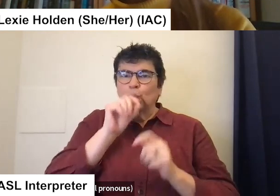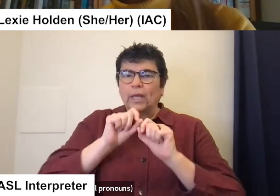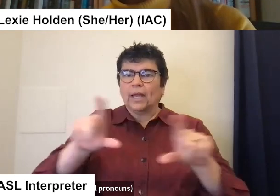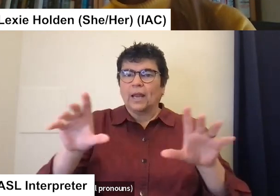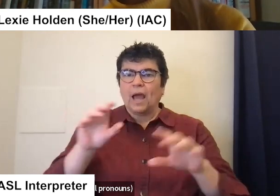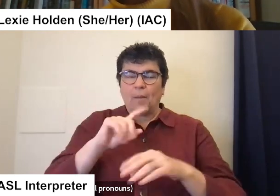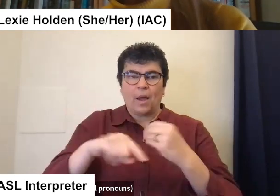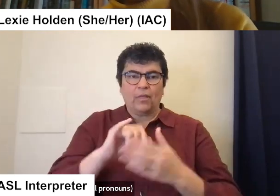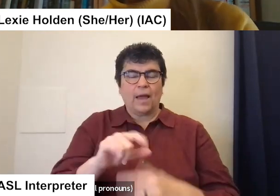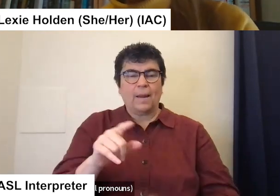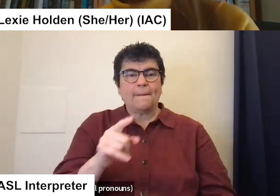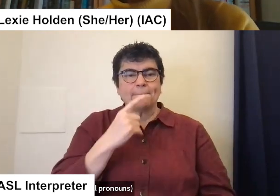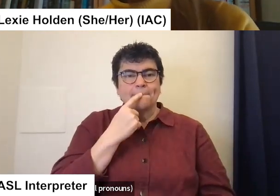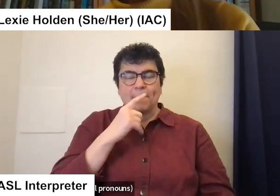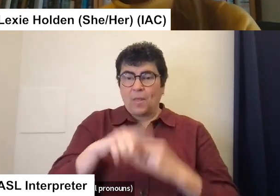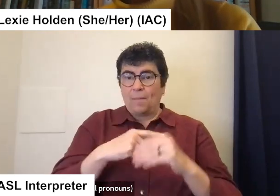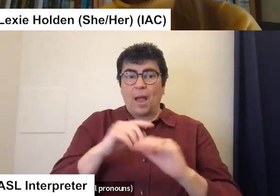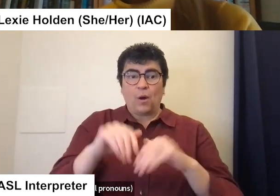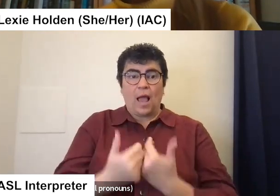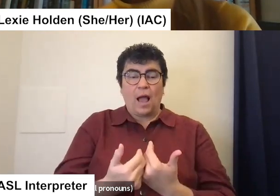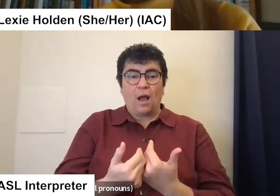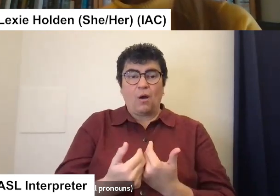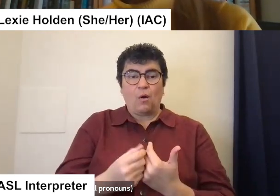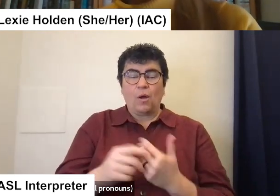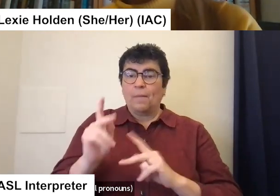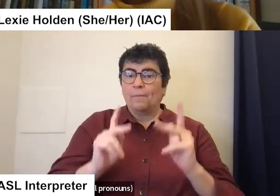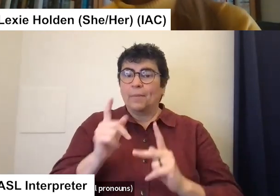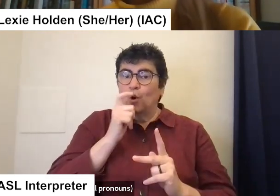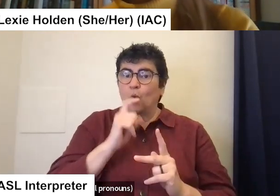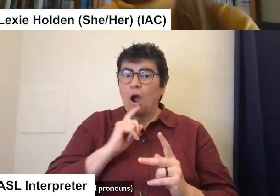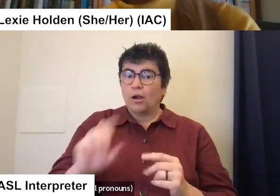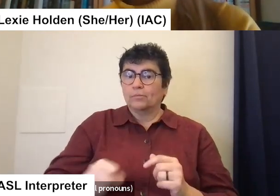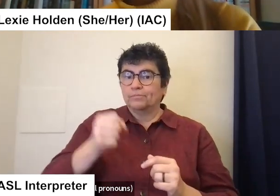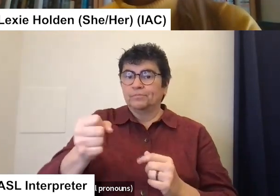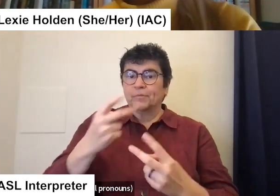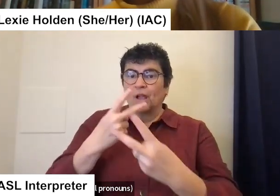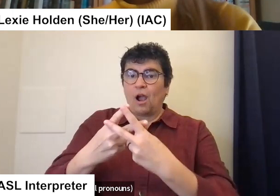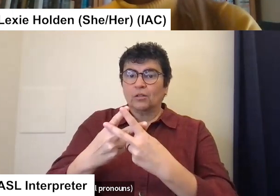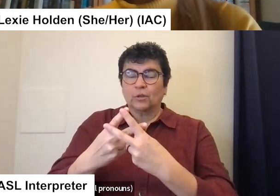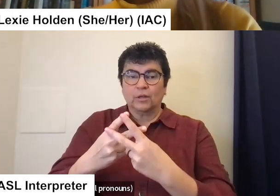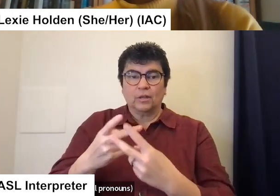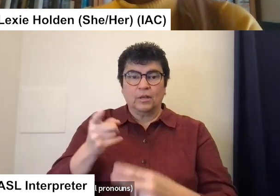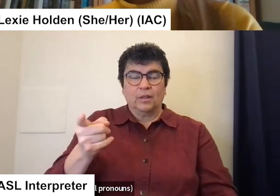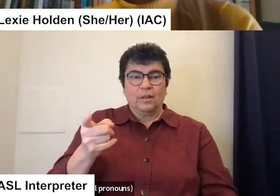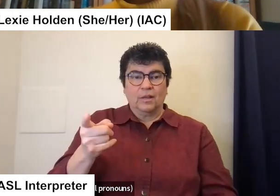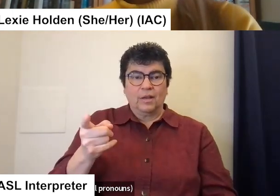it, about how people who are incarcerated have